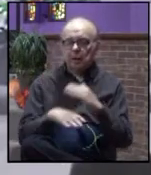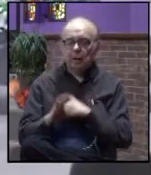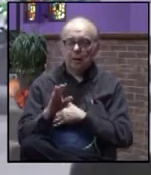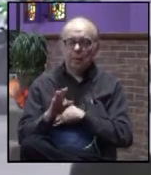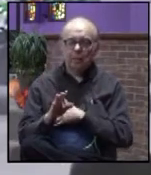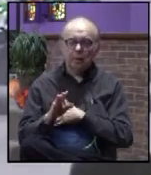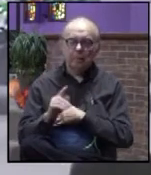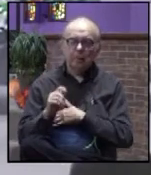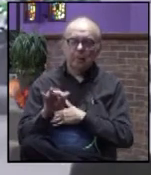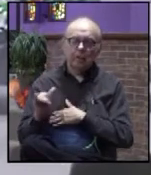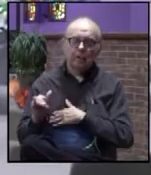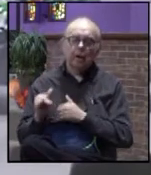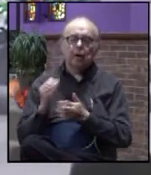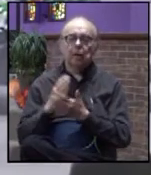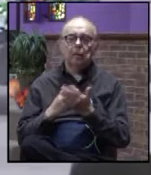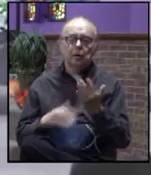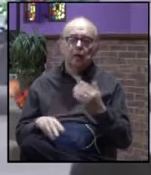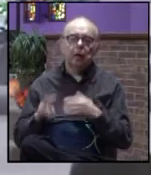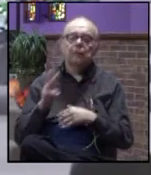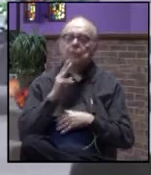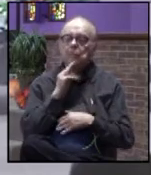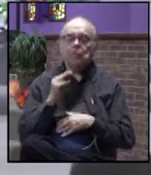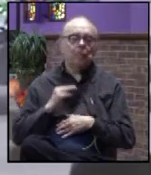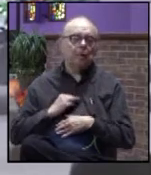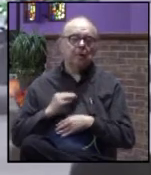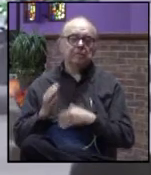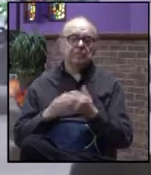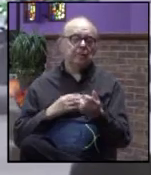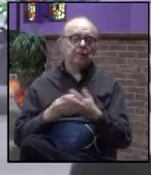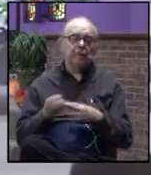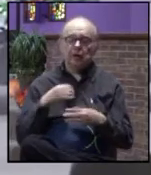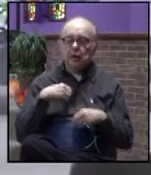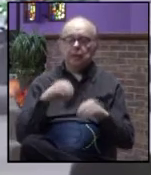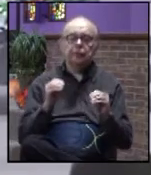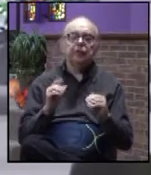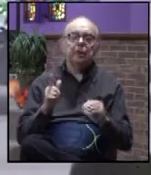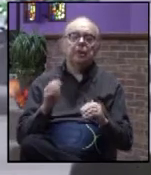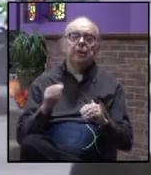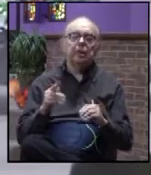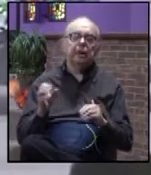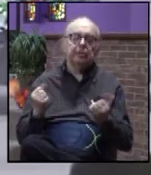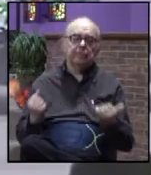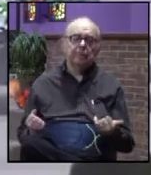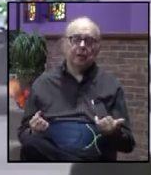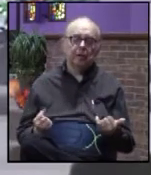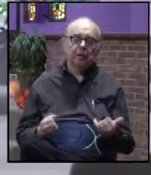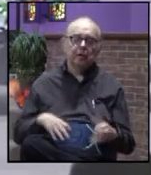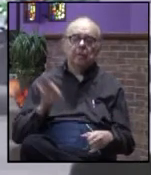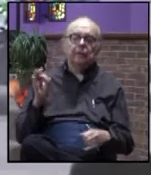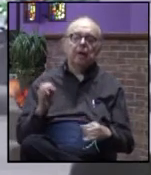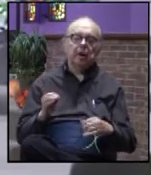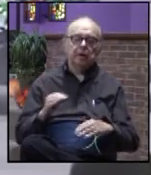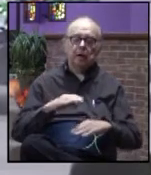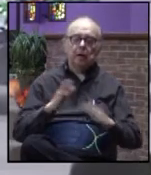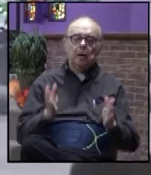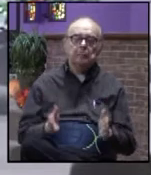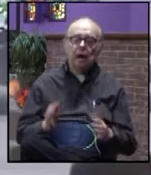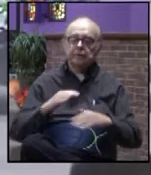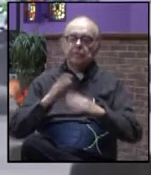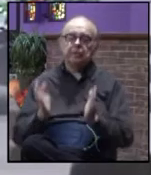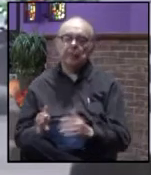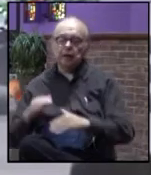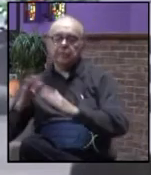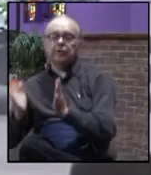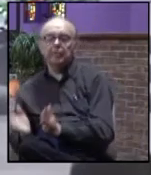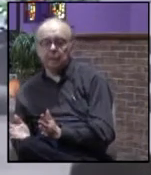the toy section of Walmart or whoever that sells Legos today, you'll find boxes of these things.